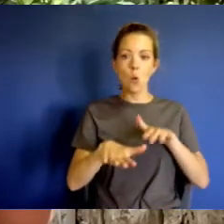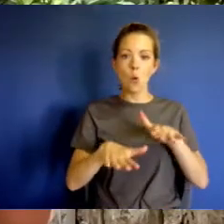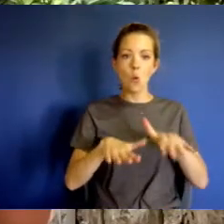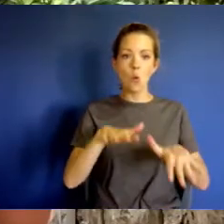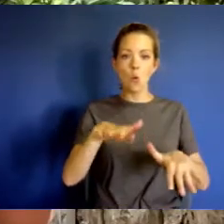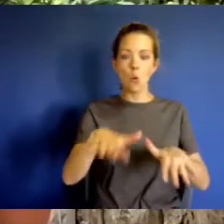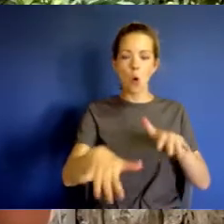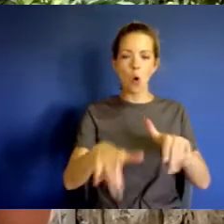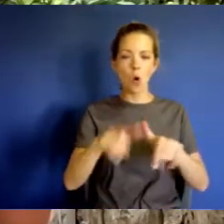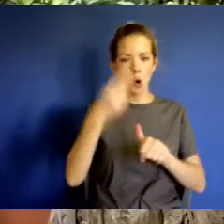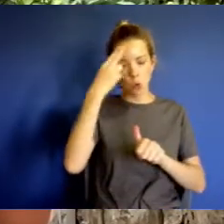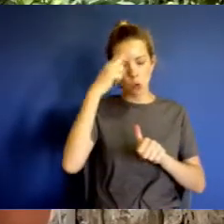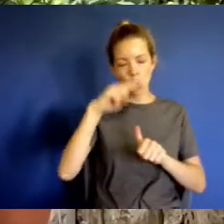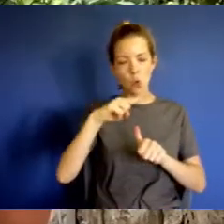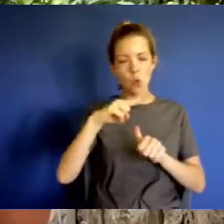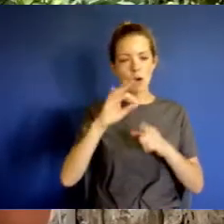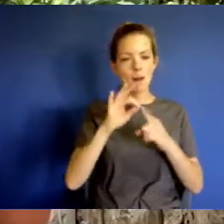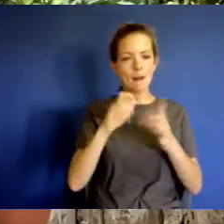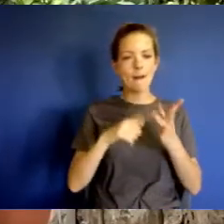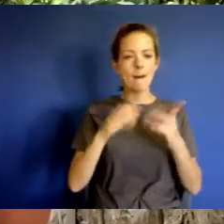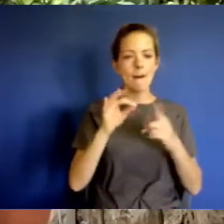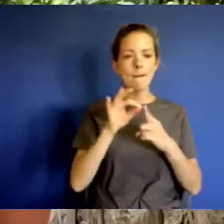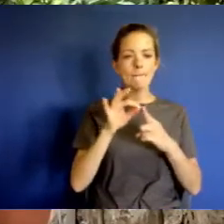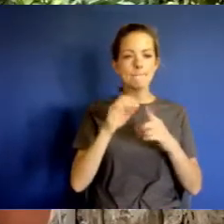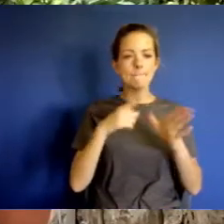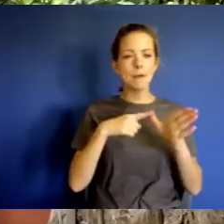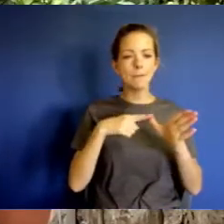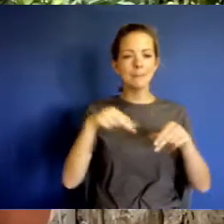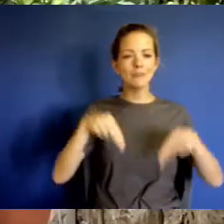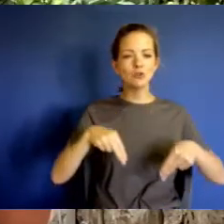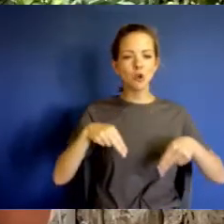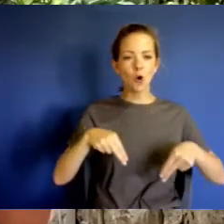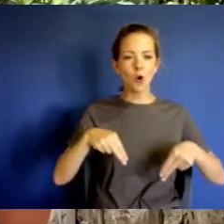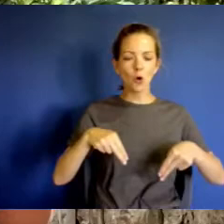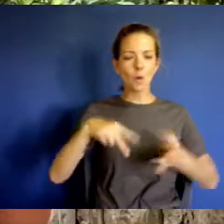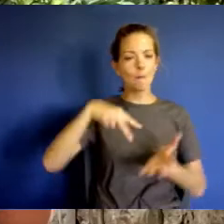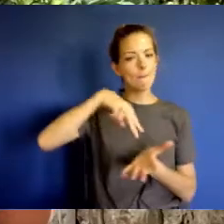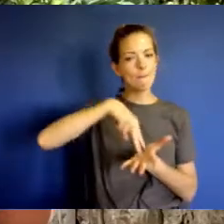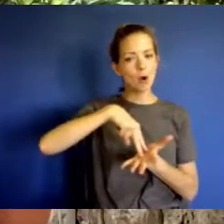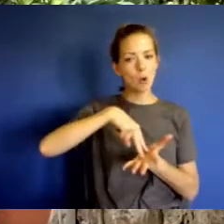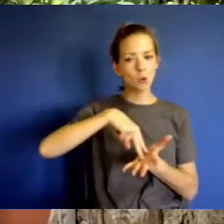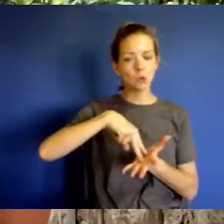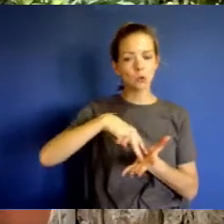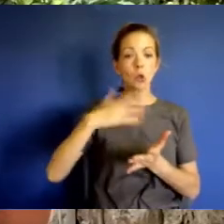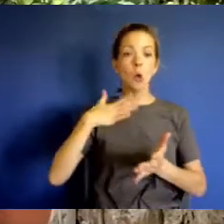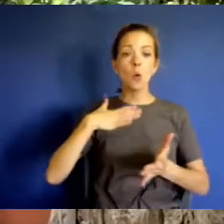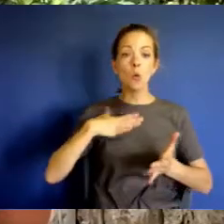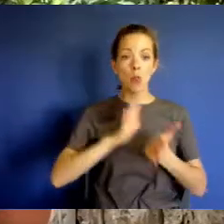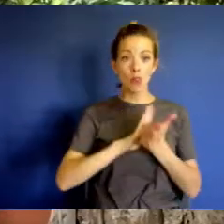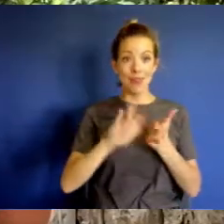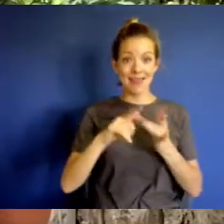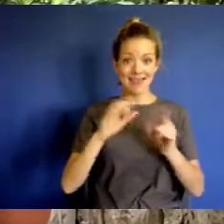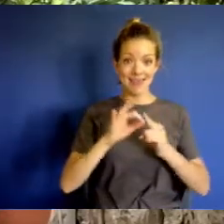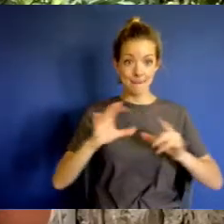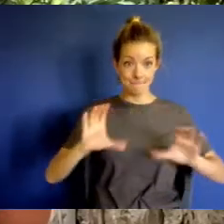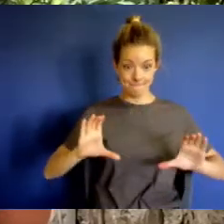to puppy dog pose. So take the hands out in front of you. Keep the hips above the